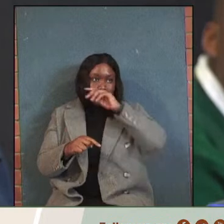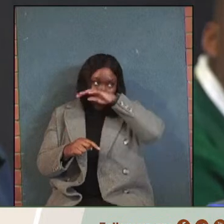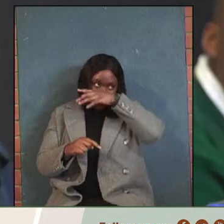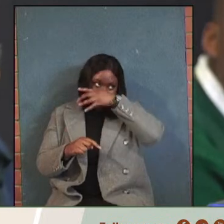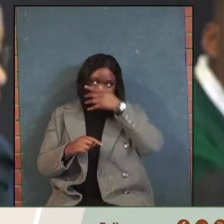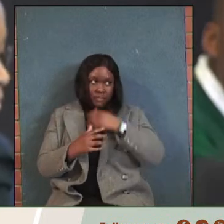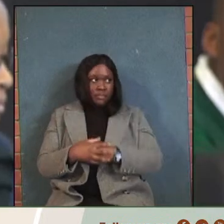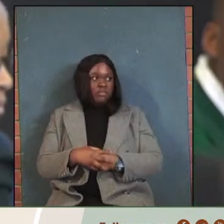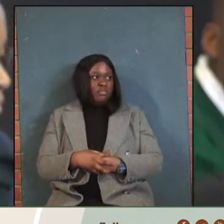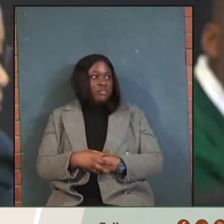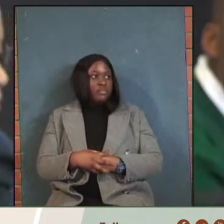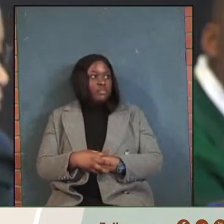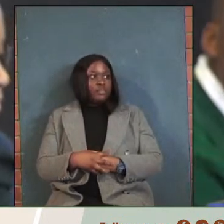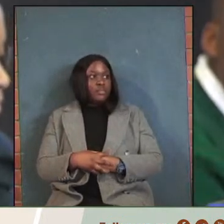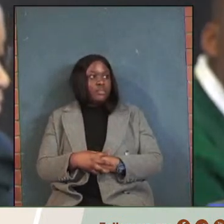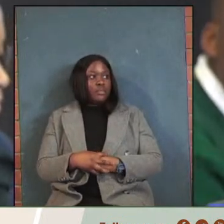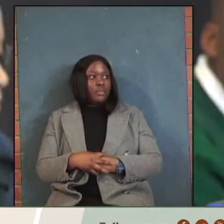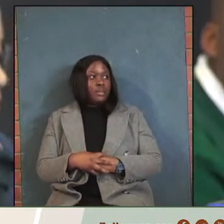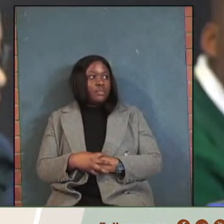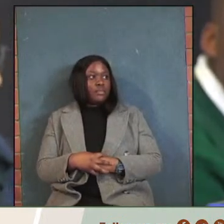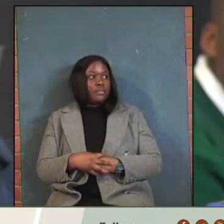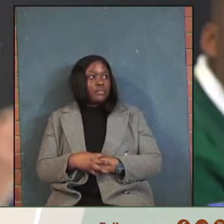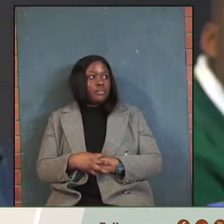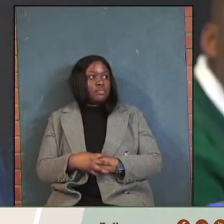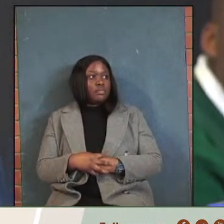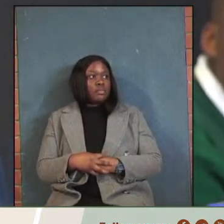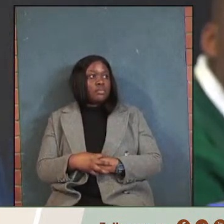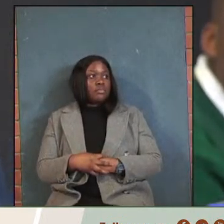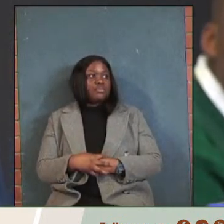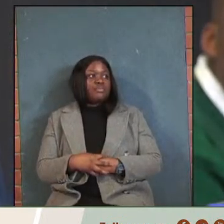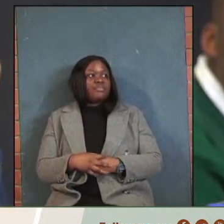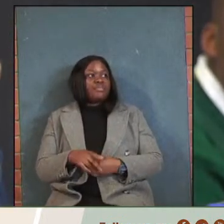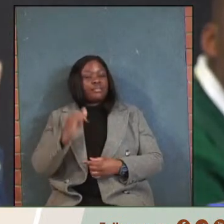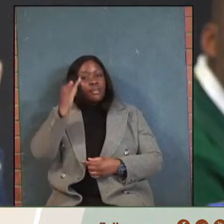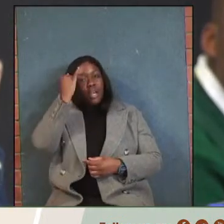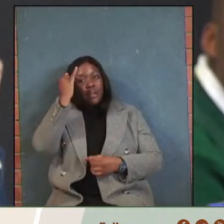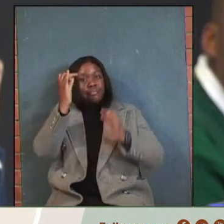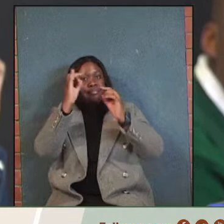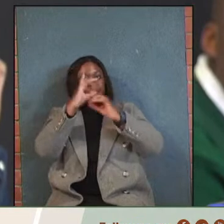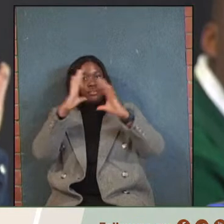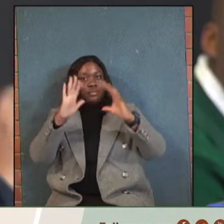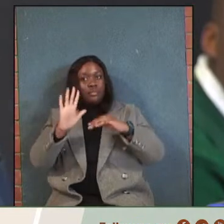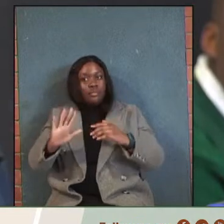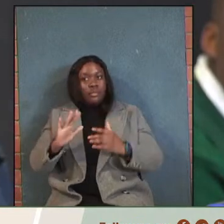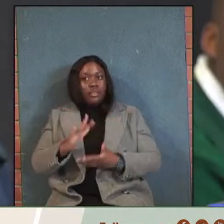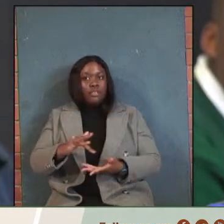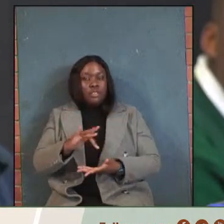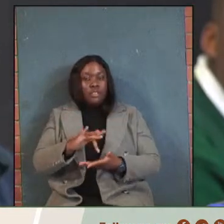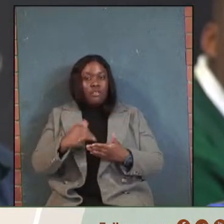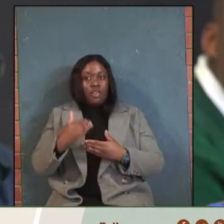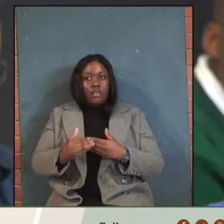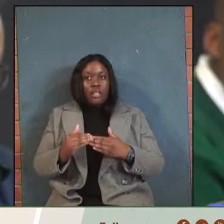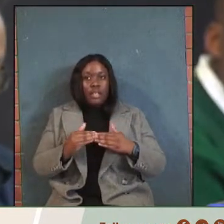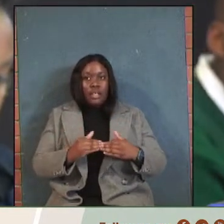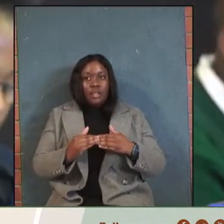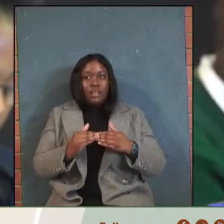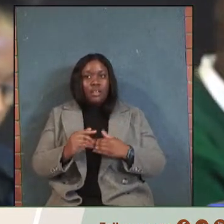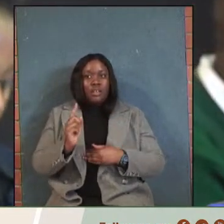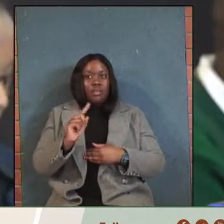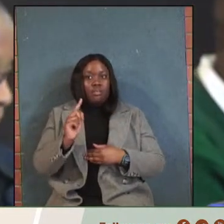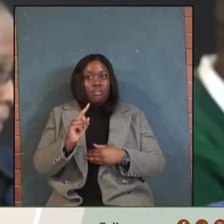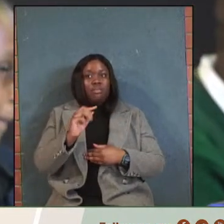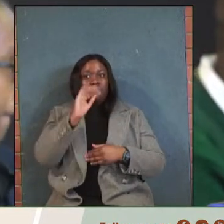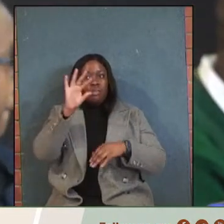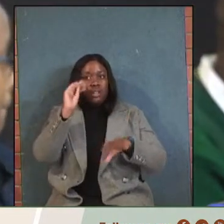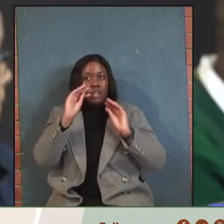for everyone with different learning styles. The whole idea behind an after-school aftercare program is not just for learning,